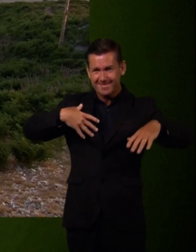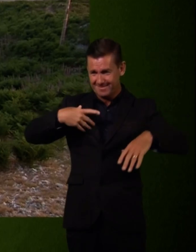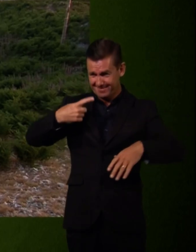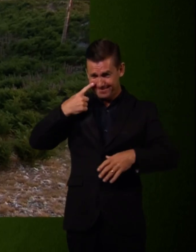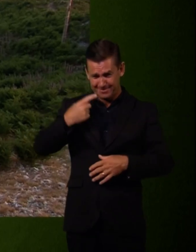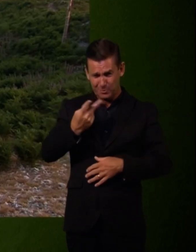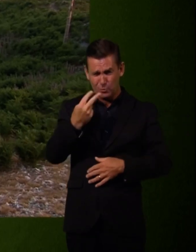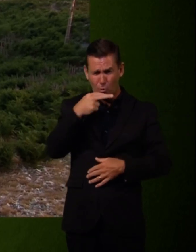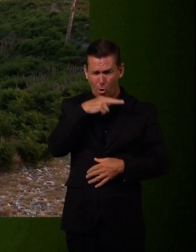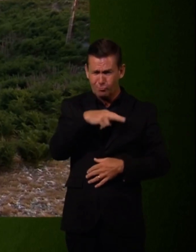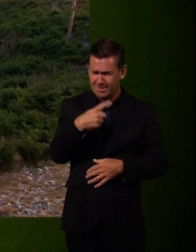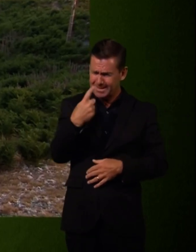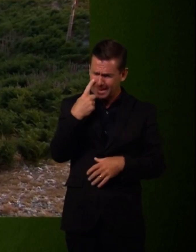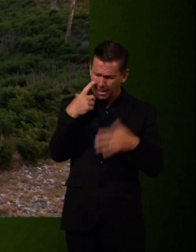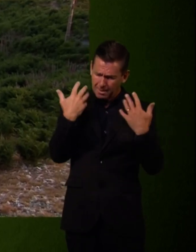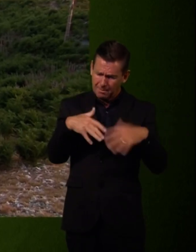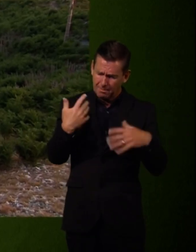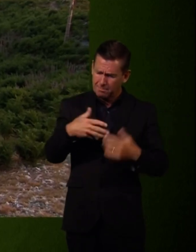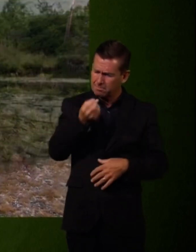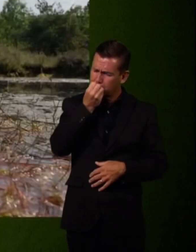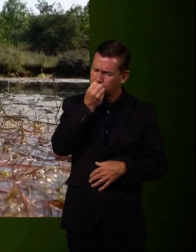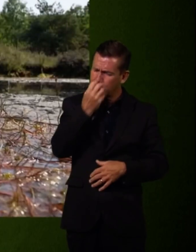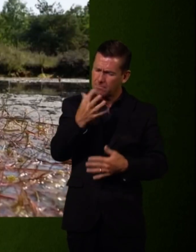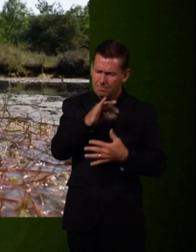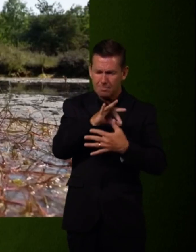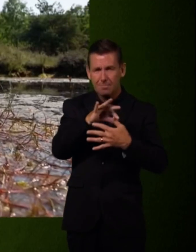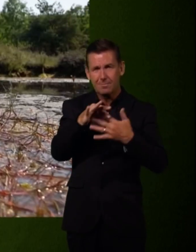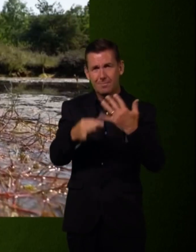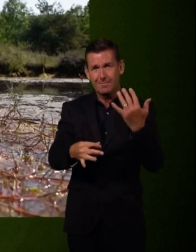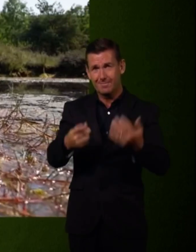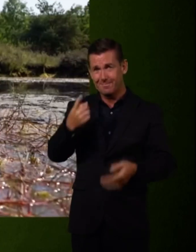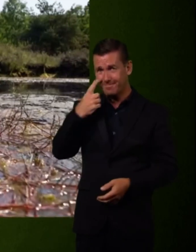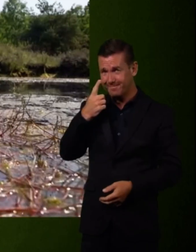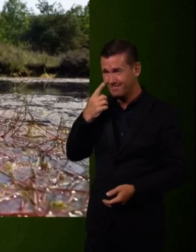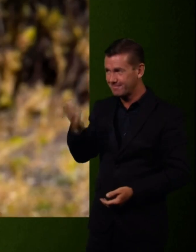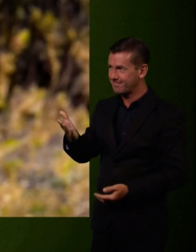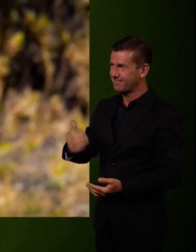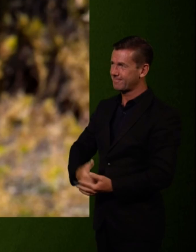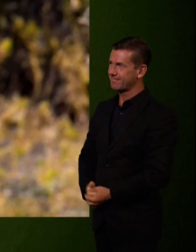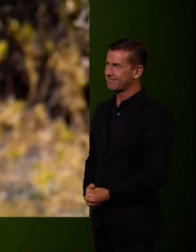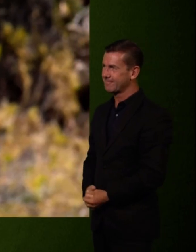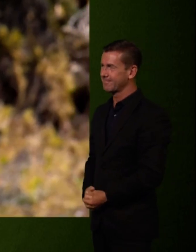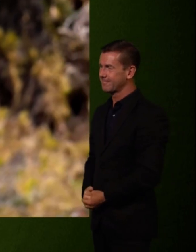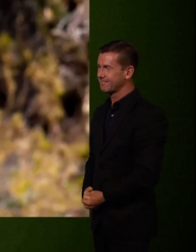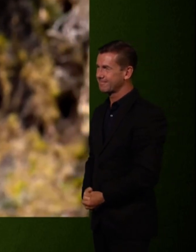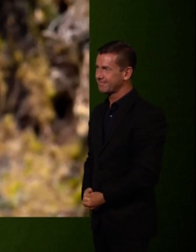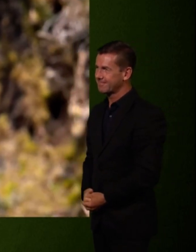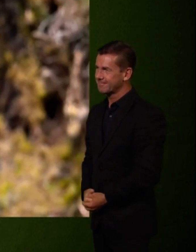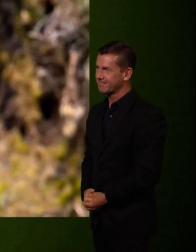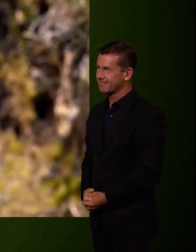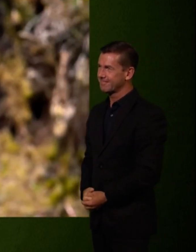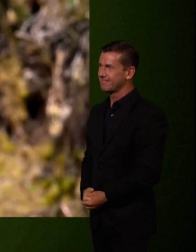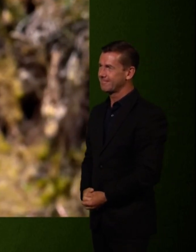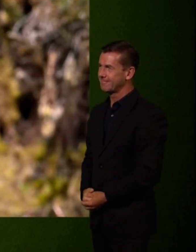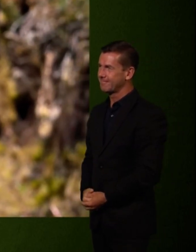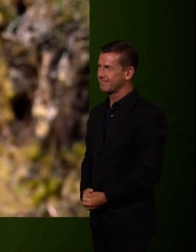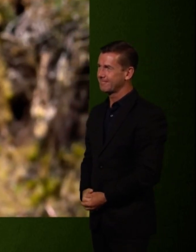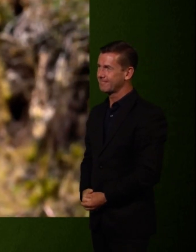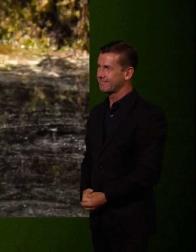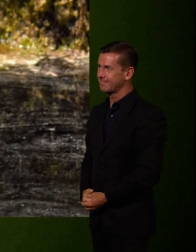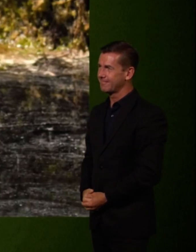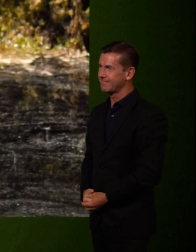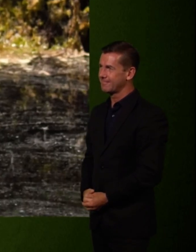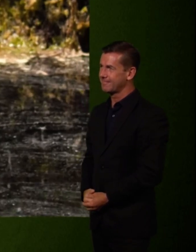filled with real jewels. Jewels like these, dragonflies and damselflies. So this